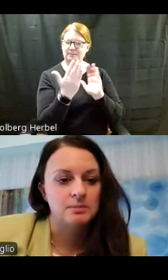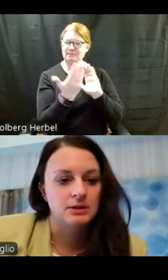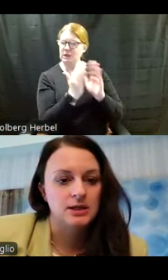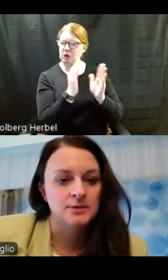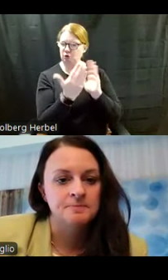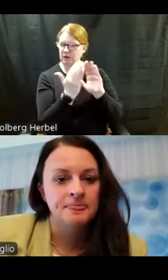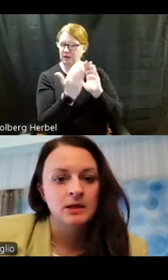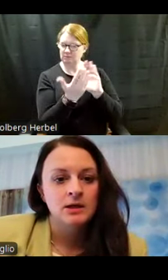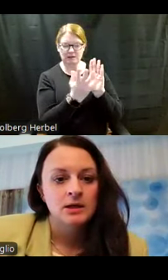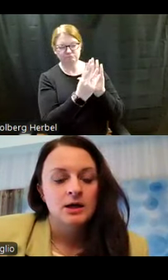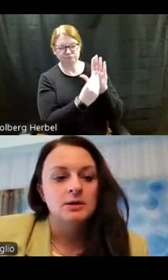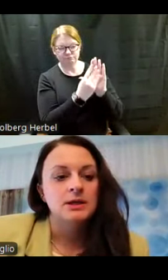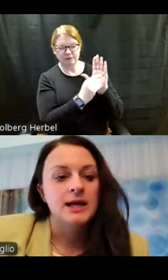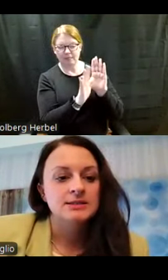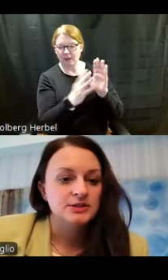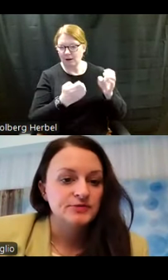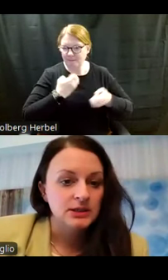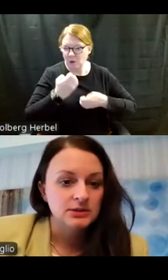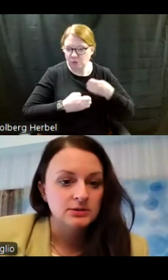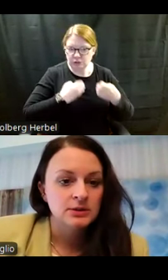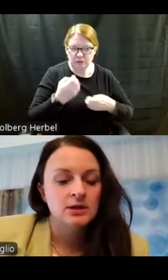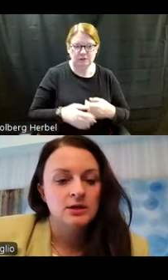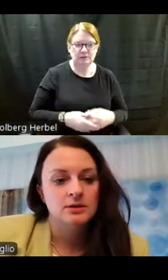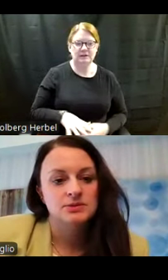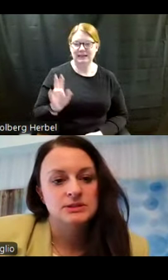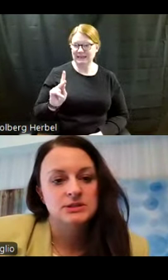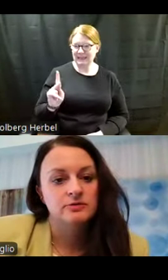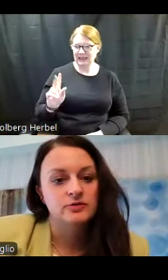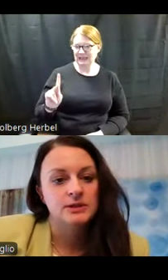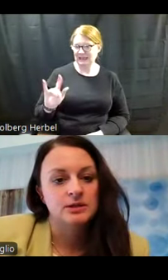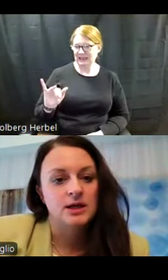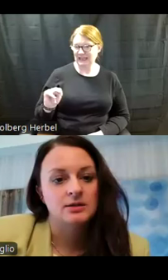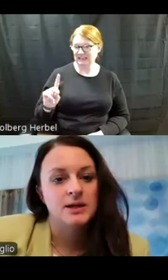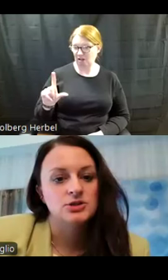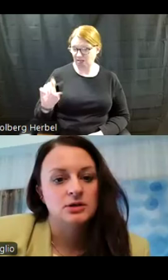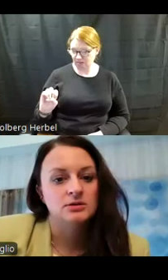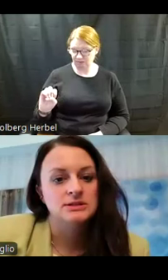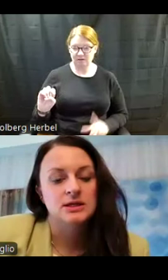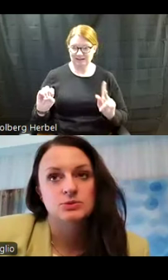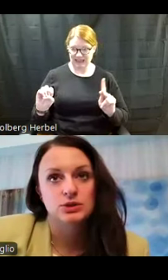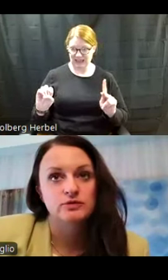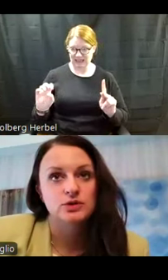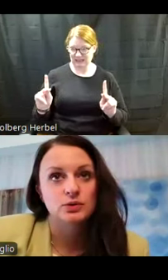with empathy. K stands for Kindle. So this is confirming that the patient